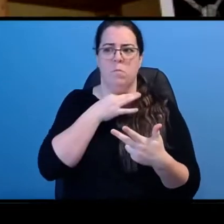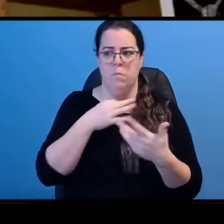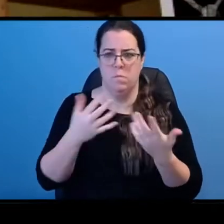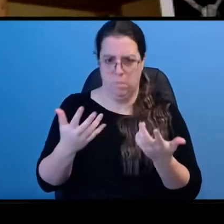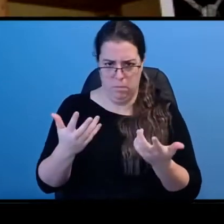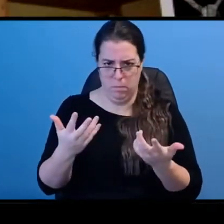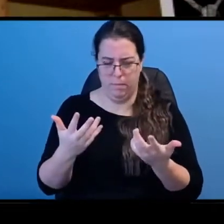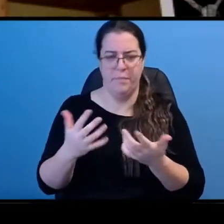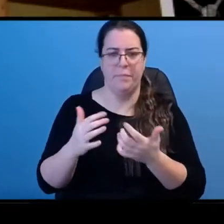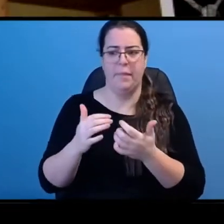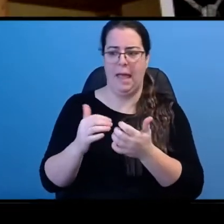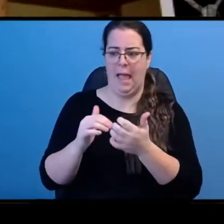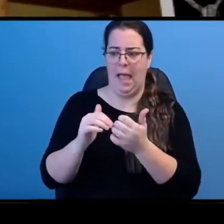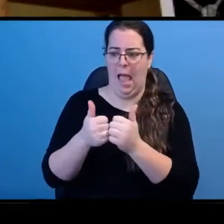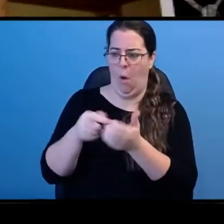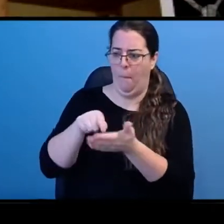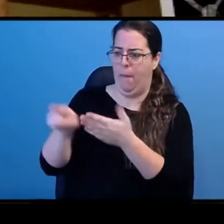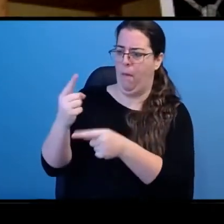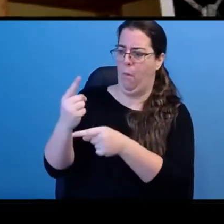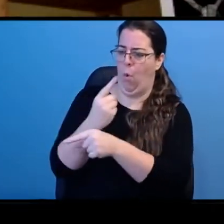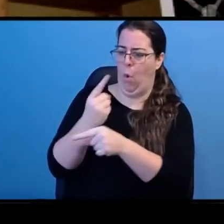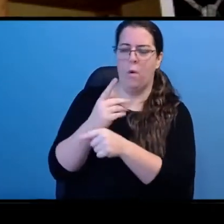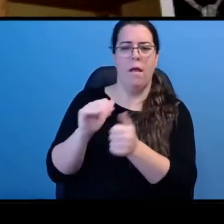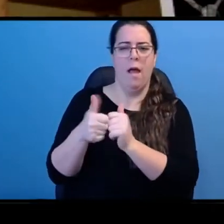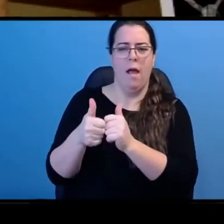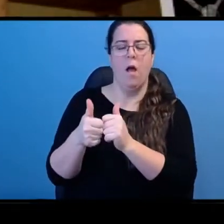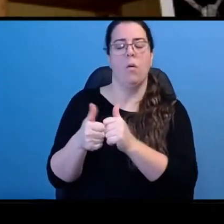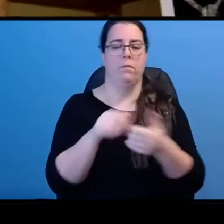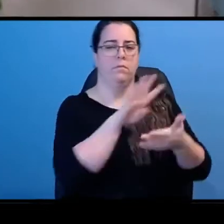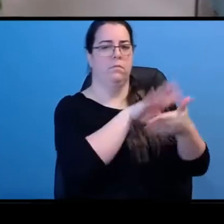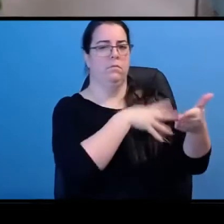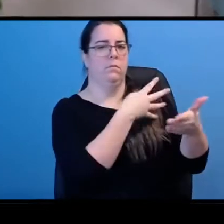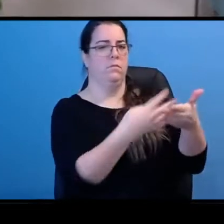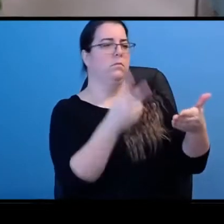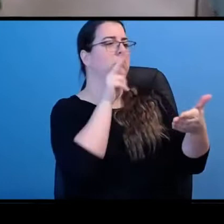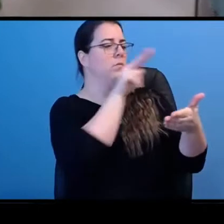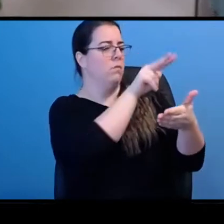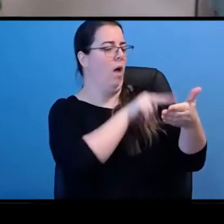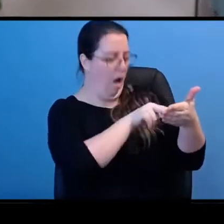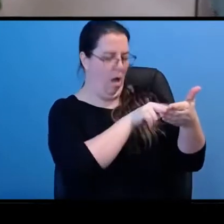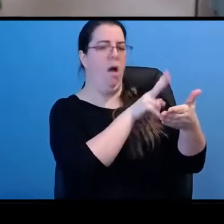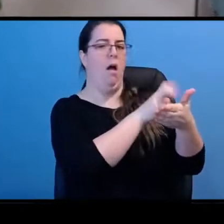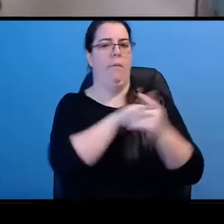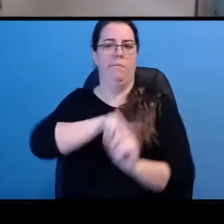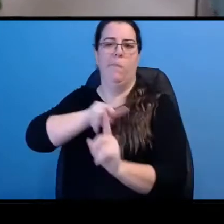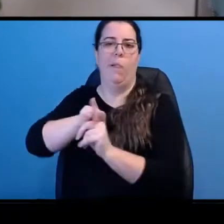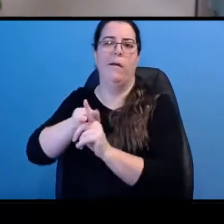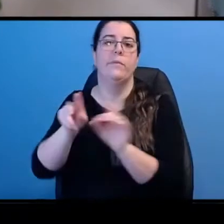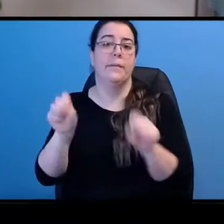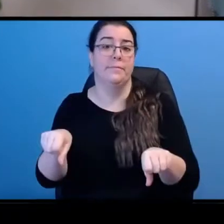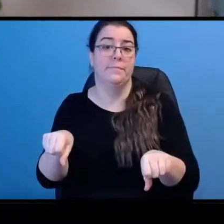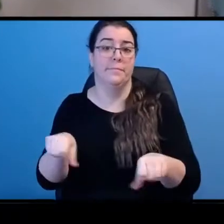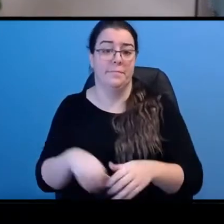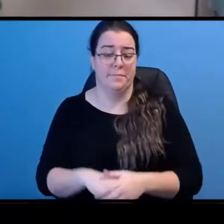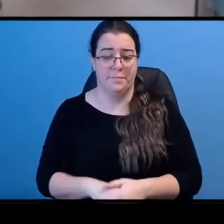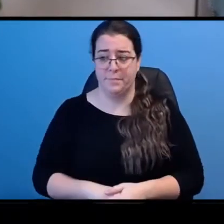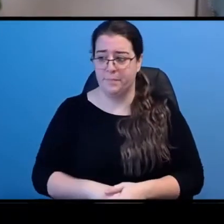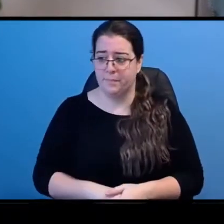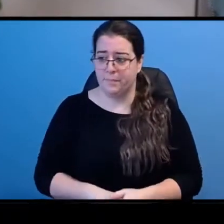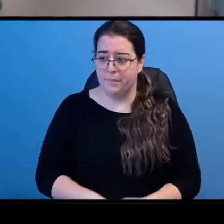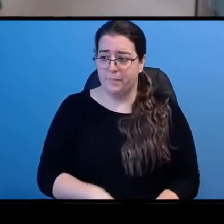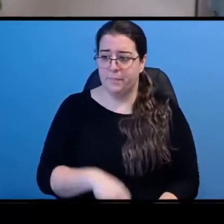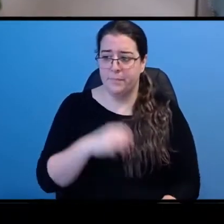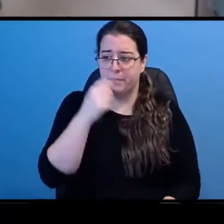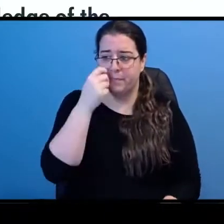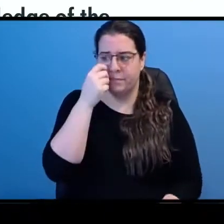industry rates so that you're not undercutting anybody. So this one has artistic merit at 50%, similar to the last